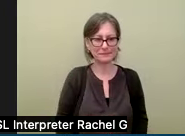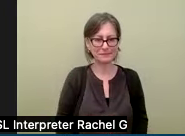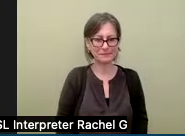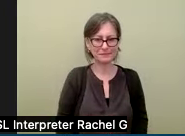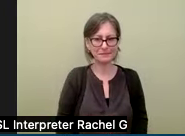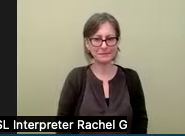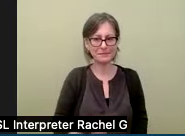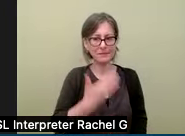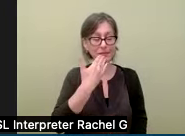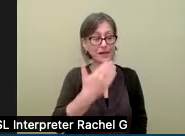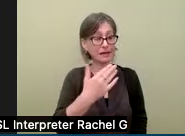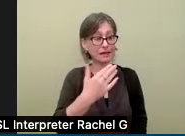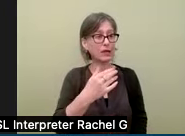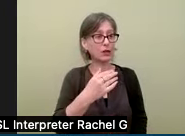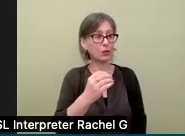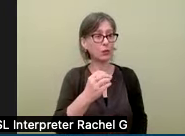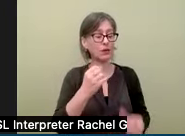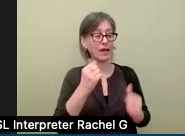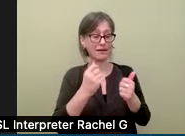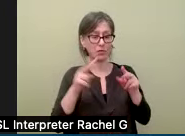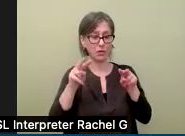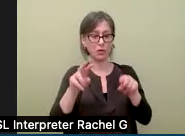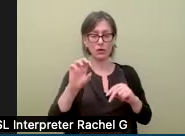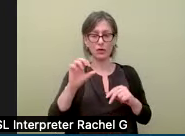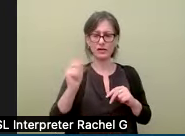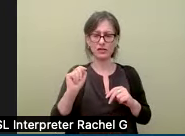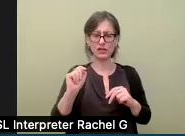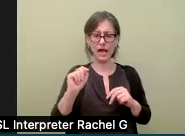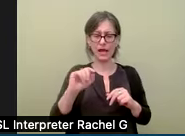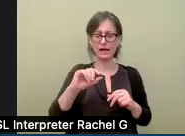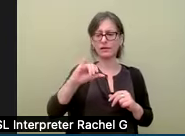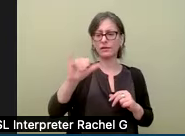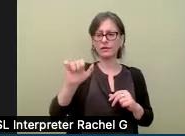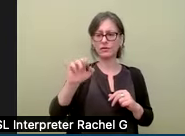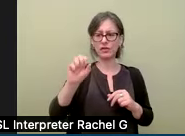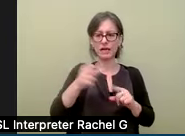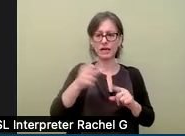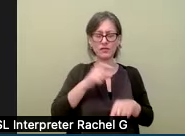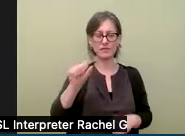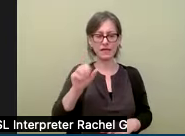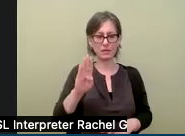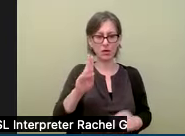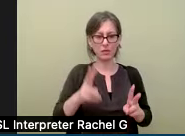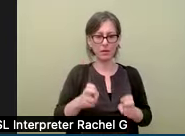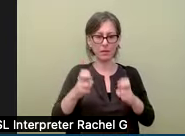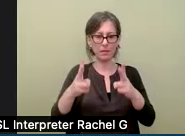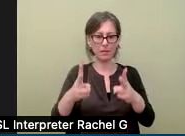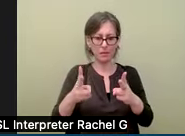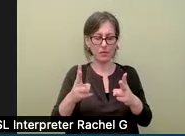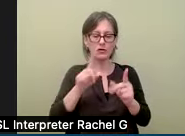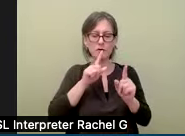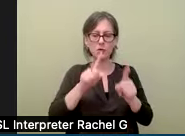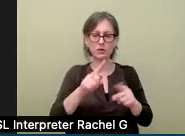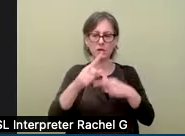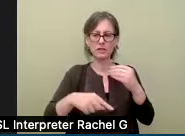Thank you, Nick. And just to everyone, you can look at the chat. James Caesar from Santa Barbara posted a response